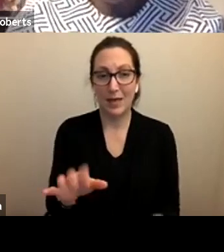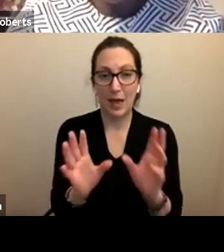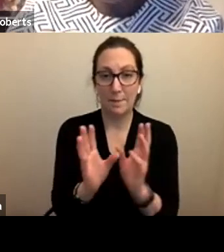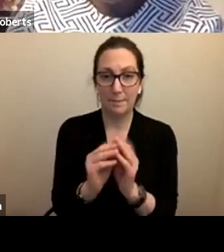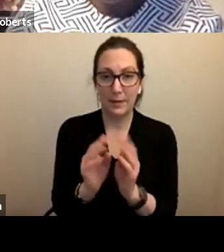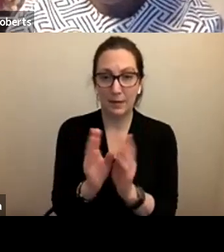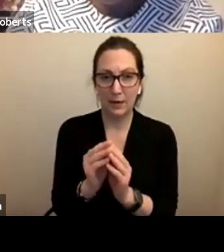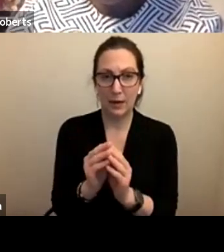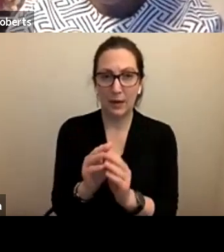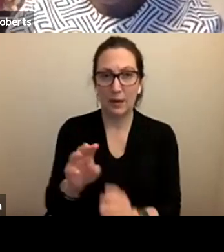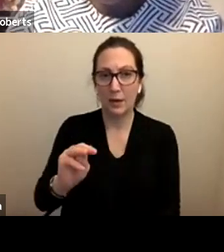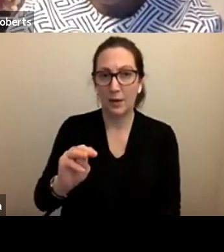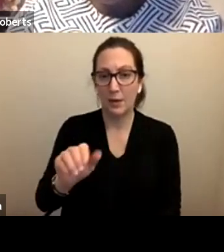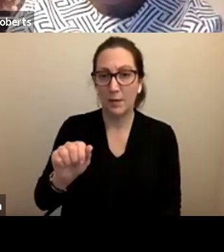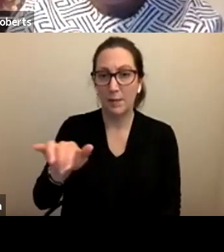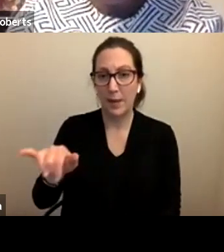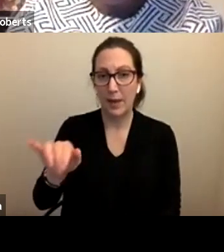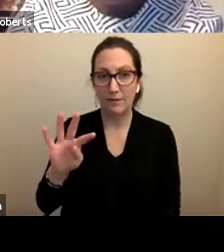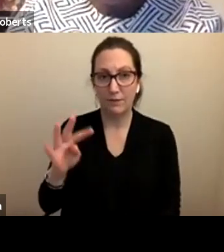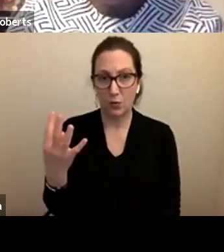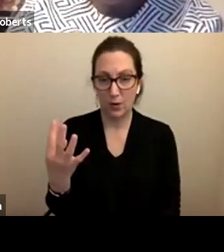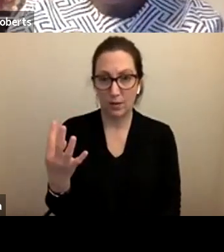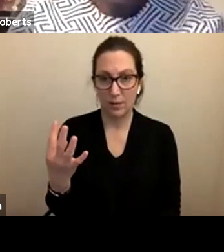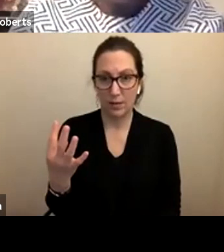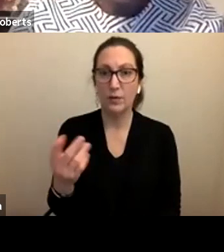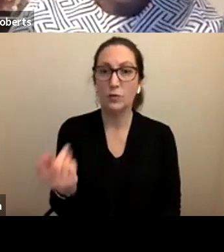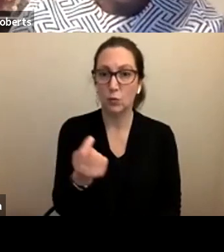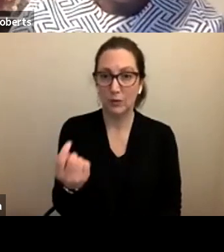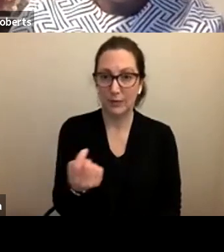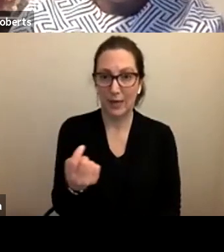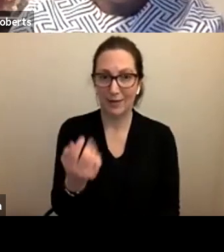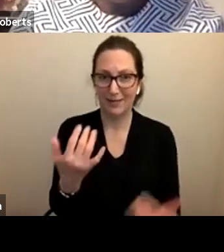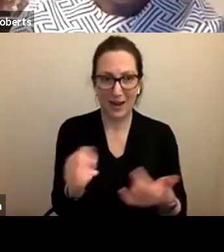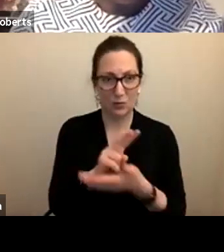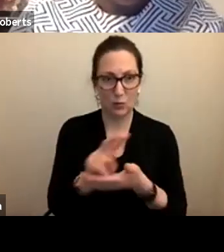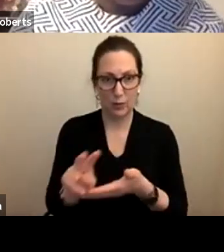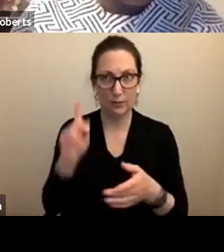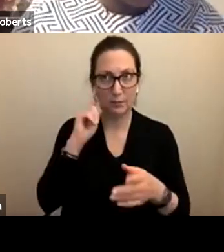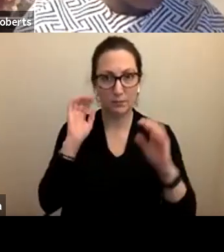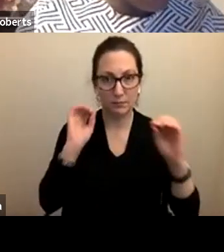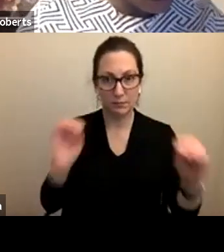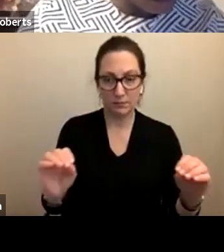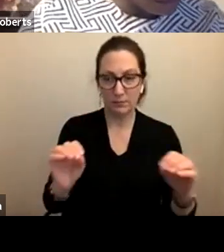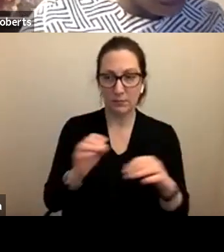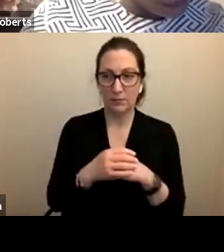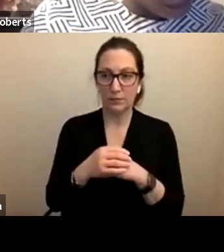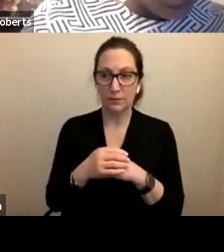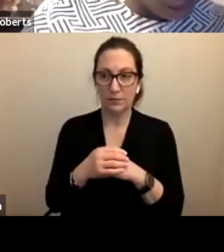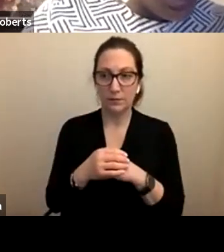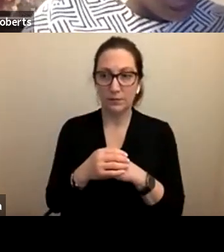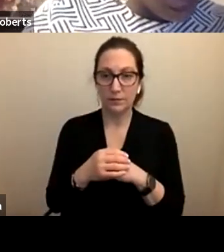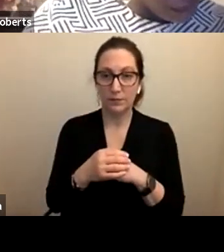the 4th, if my memory, yeah, it was a Tuesday. So we're at the 2-week mark. Could